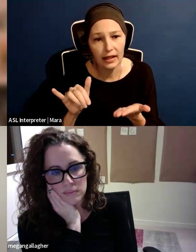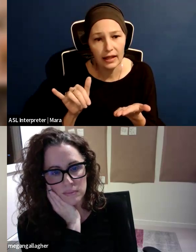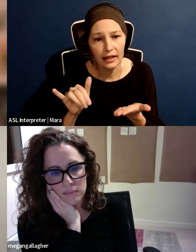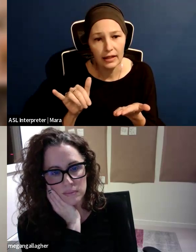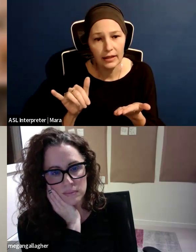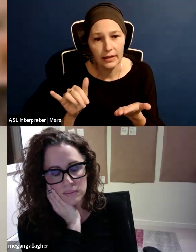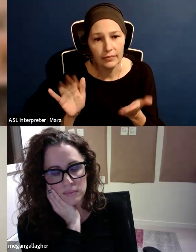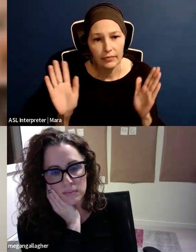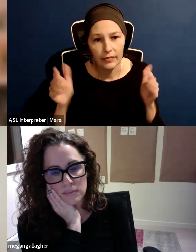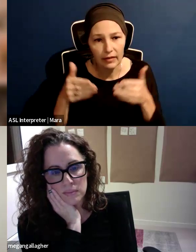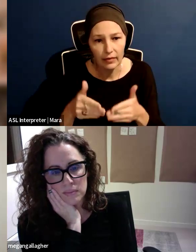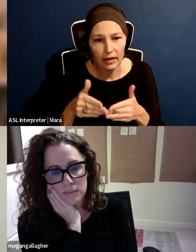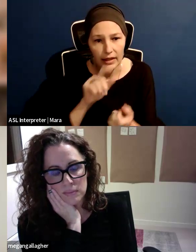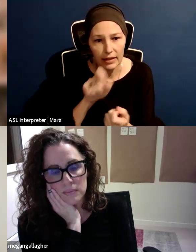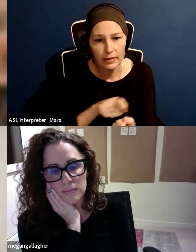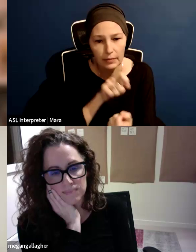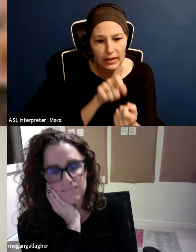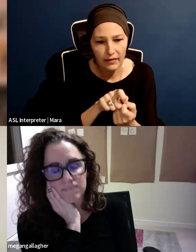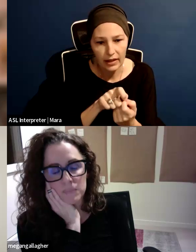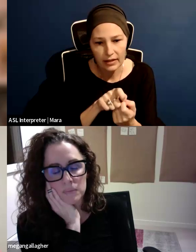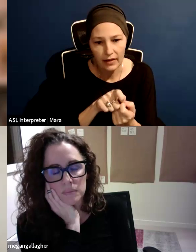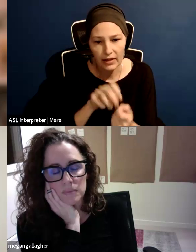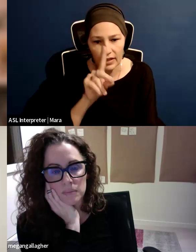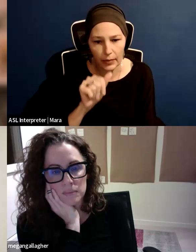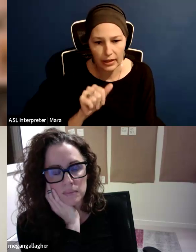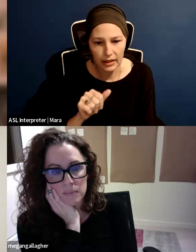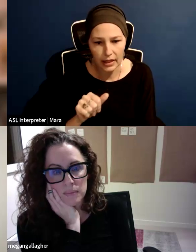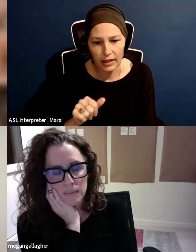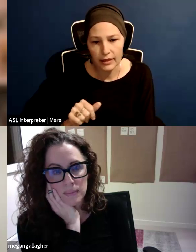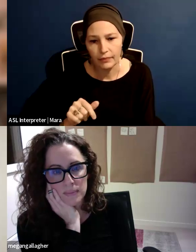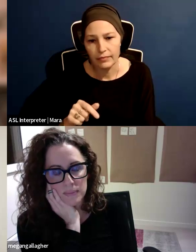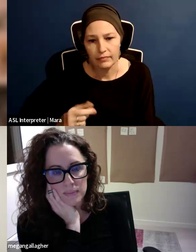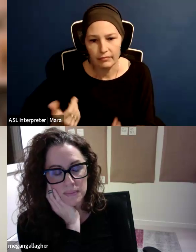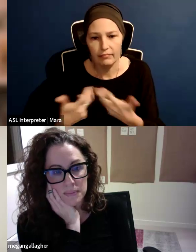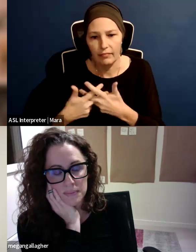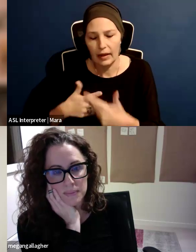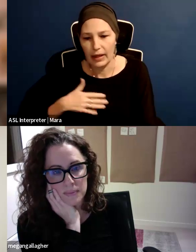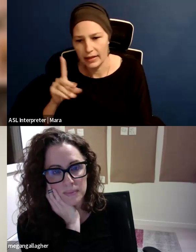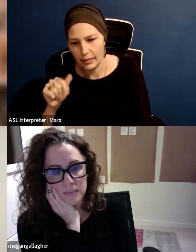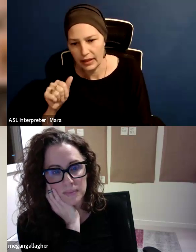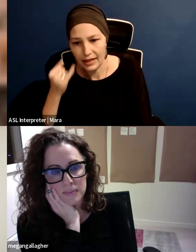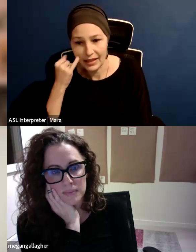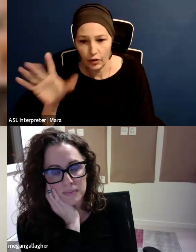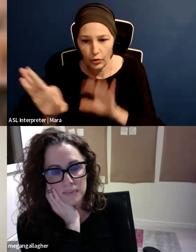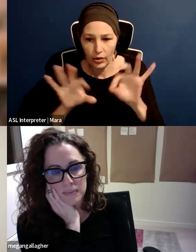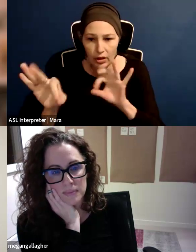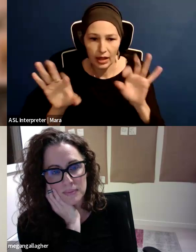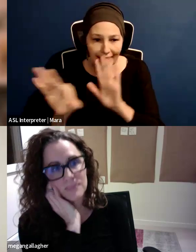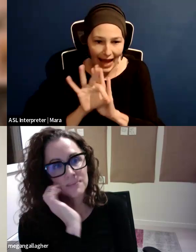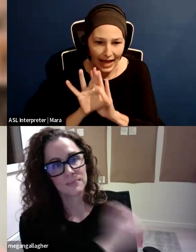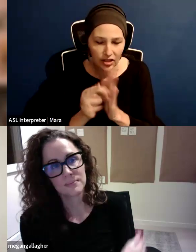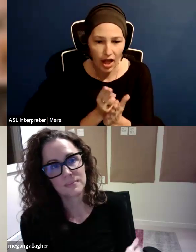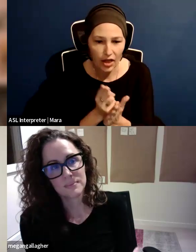tailoring the specifics of the disability to my disability because it's something when you cast authentically you don't need to I don't need